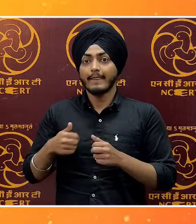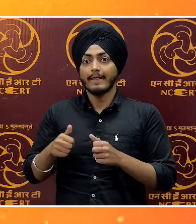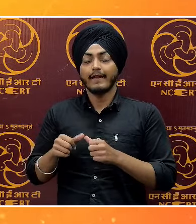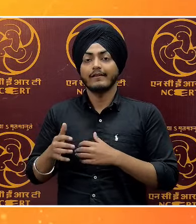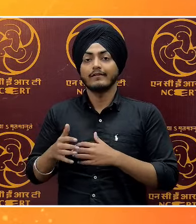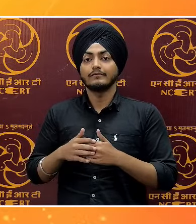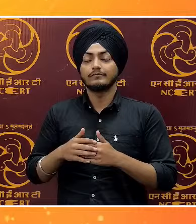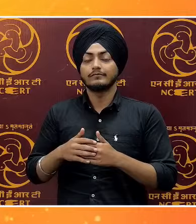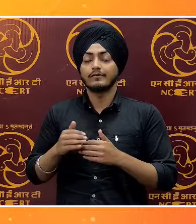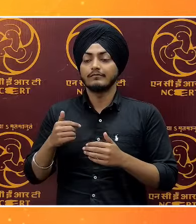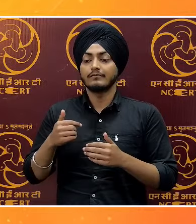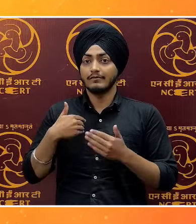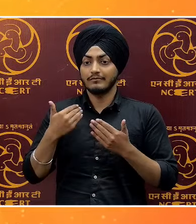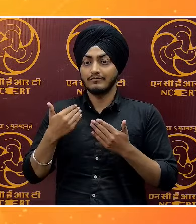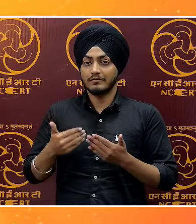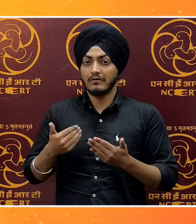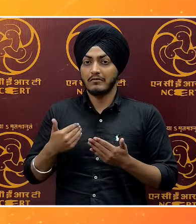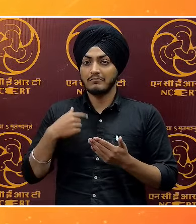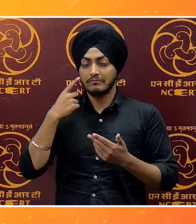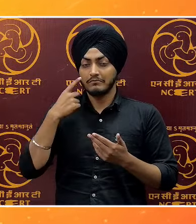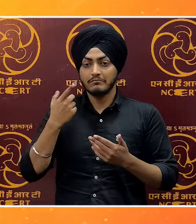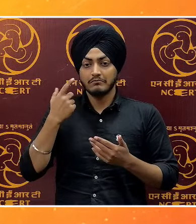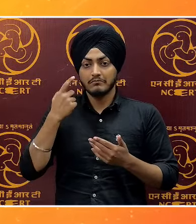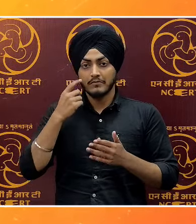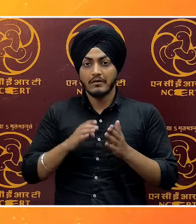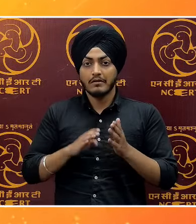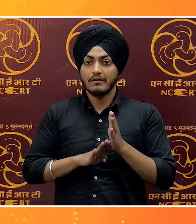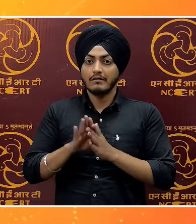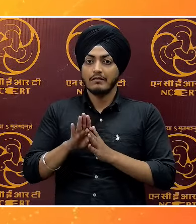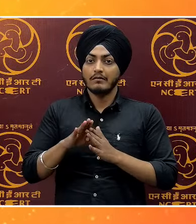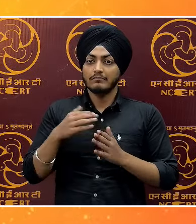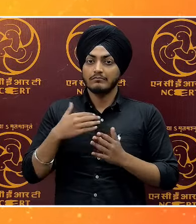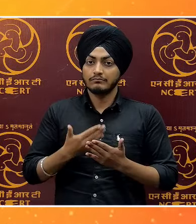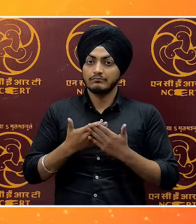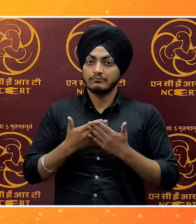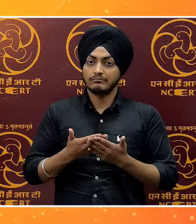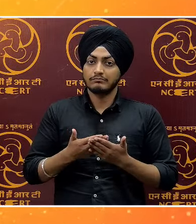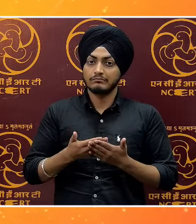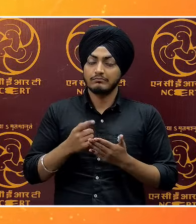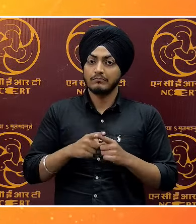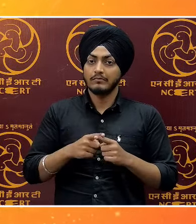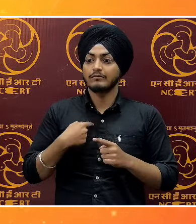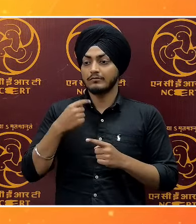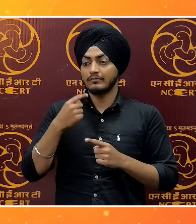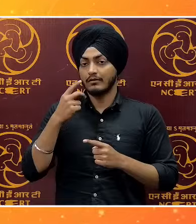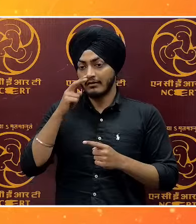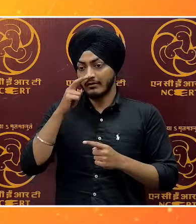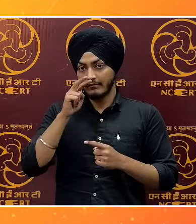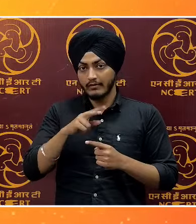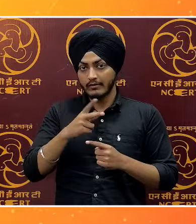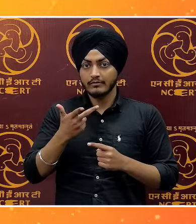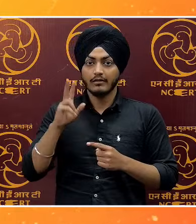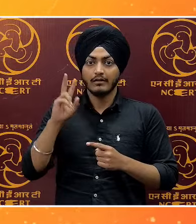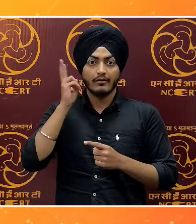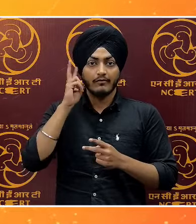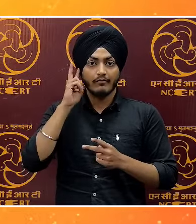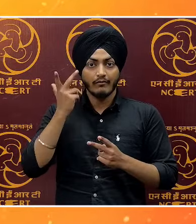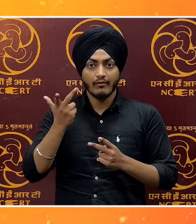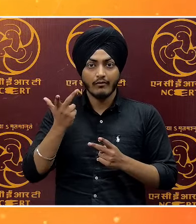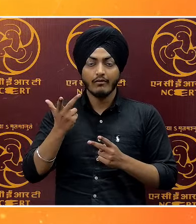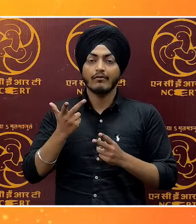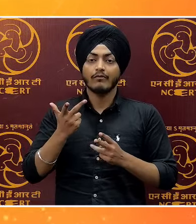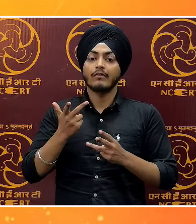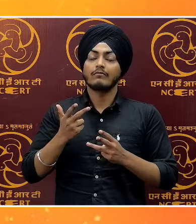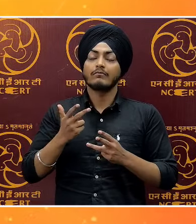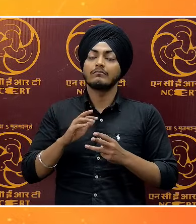Yeah. And ma'am, because we have diverse learners and this is an inclusive classroom, we have learners who are visual learners, auditory learners, kinesthetic learners. So we